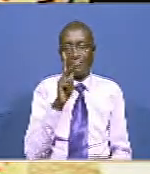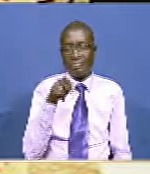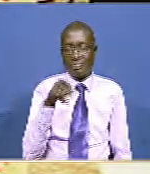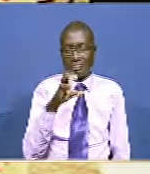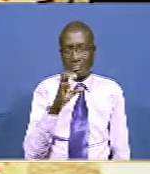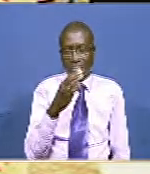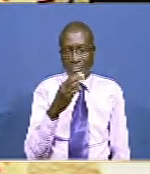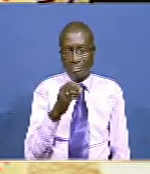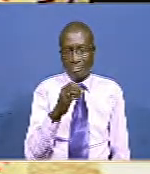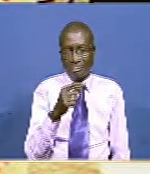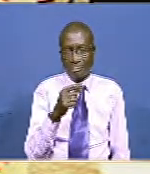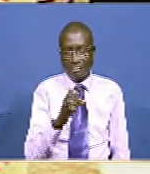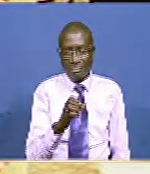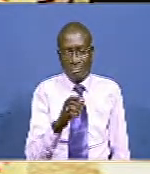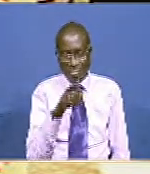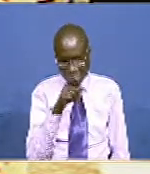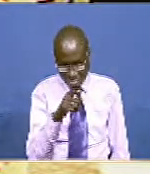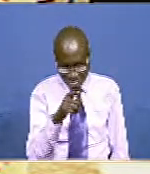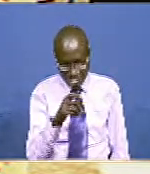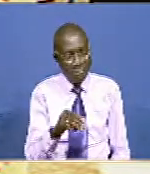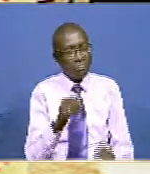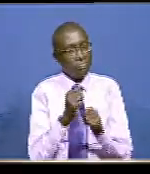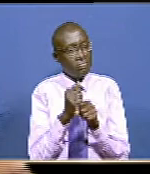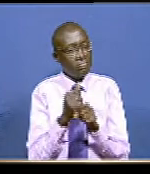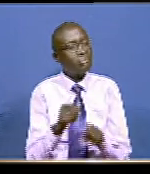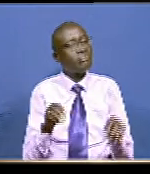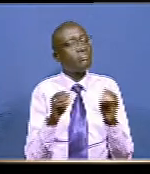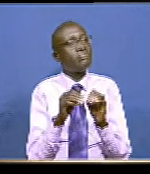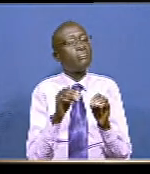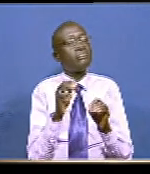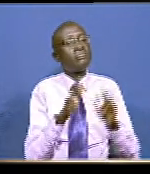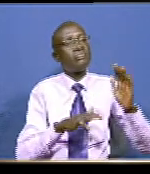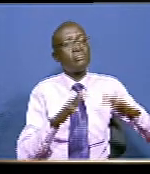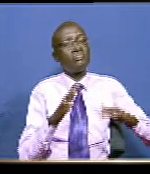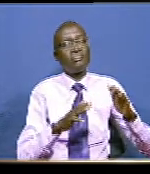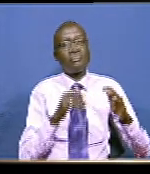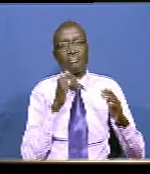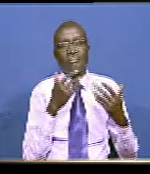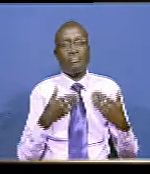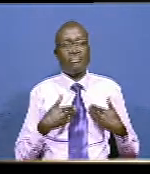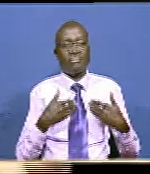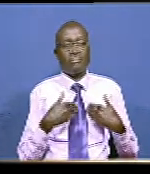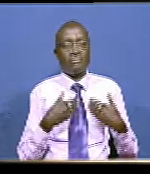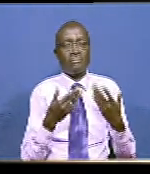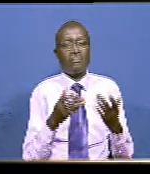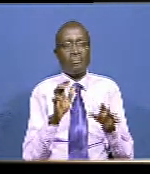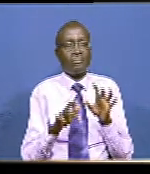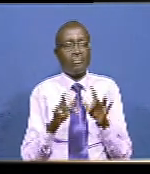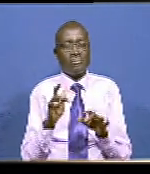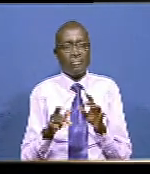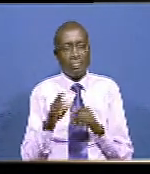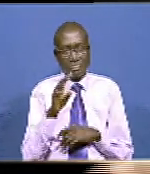you do? Honestly, that's a, you are a poet. You said you are a drummist. We don't have it here. We don't have a piano here. But you are a